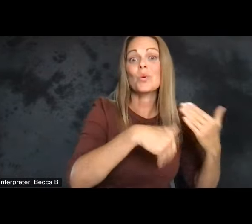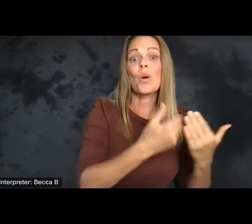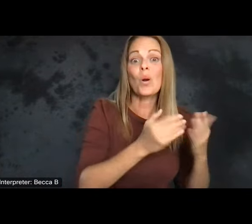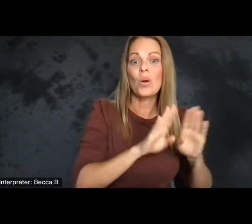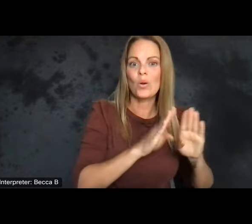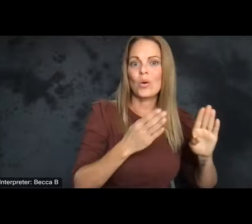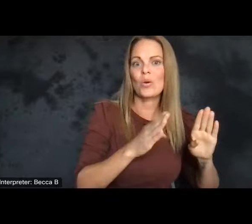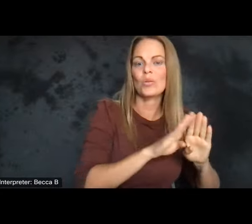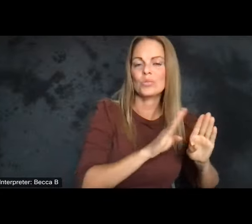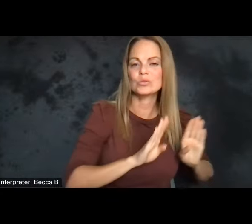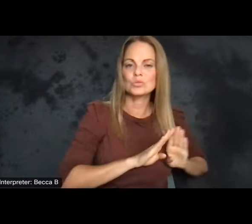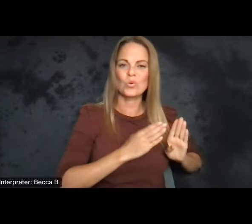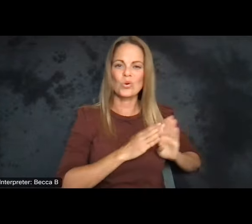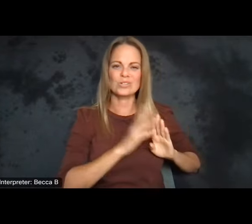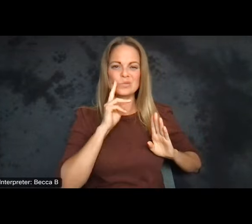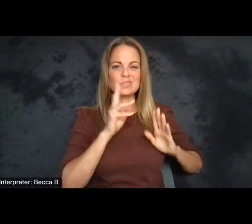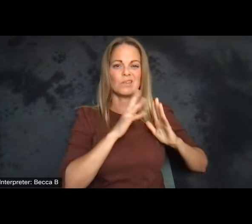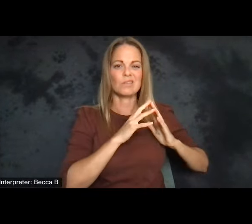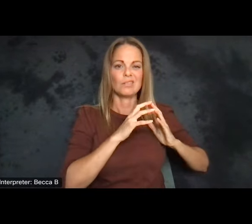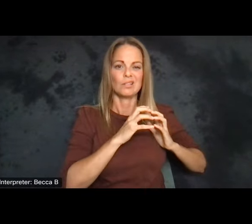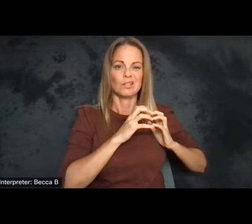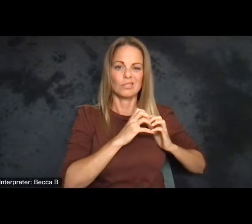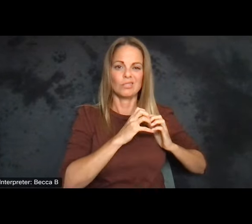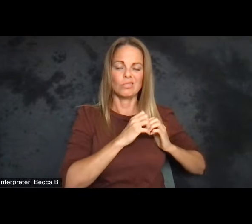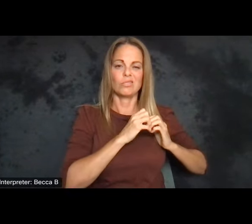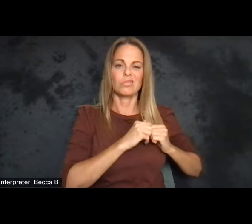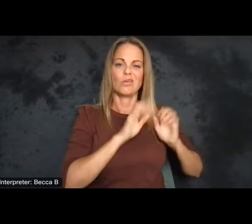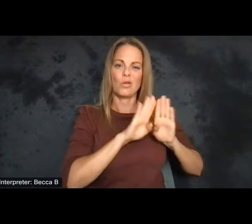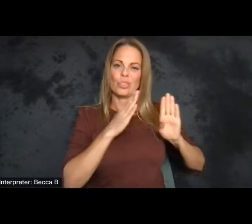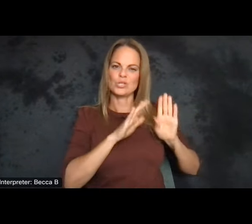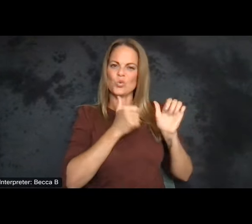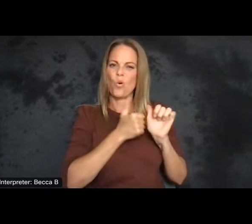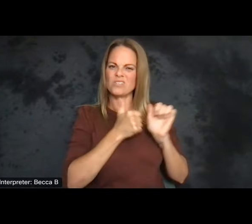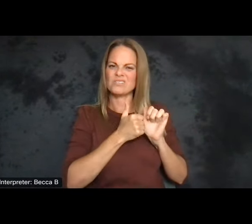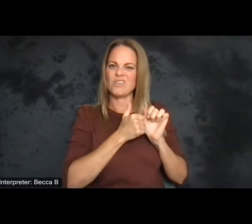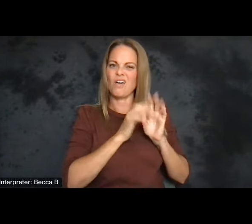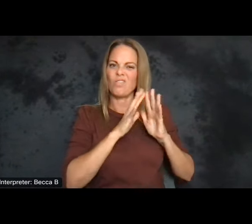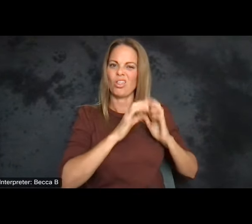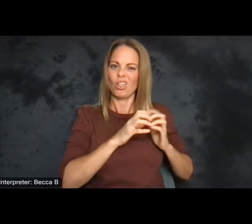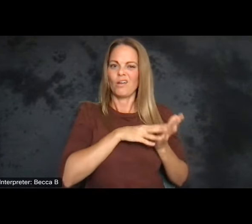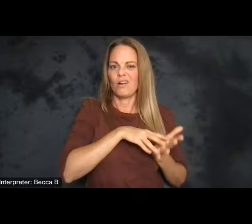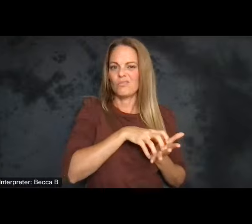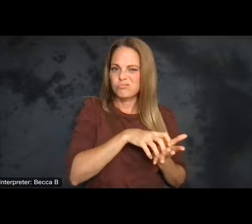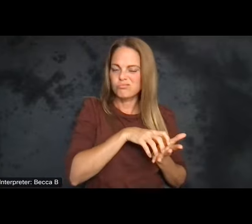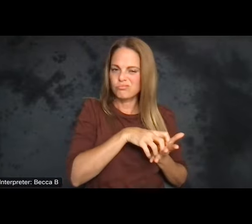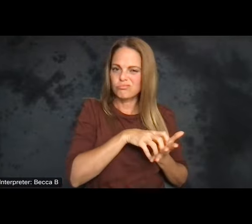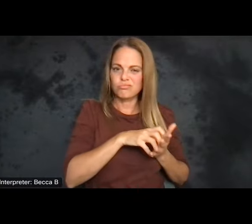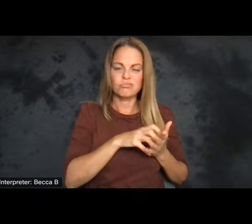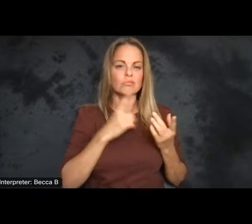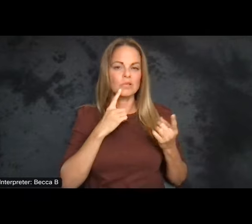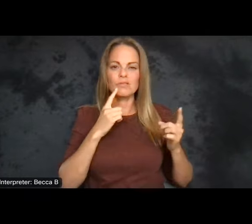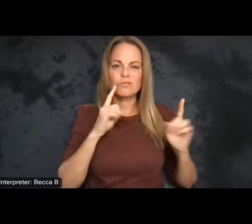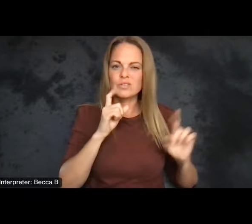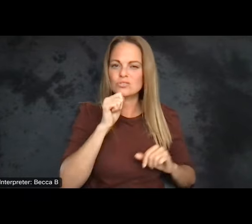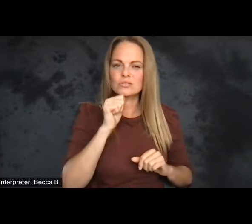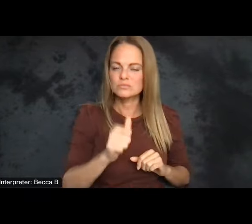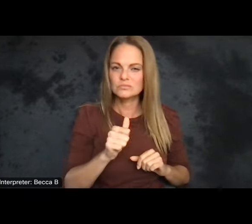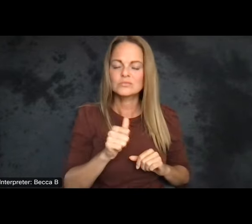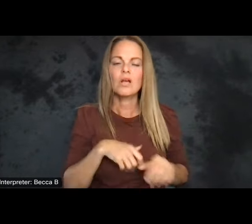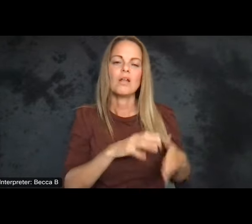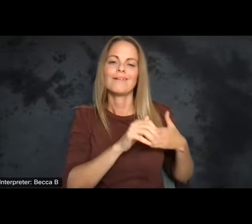seeing deterioration of the frames of the doors, and it's causing really a lack of efficiency, and it leads to